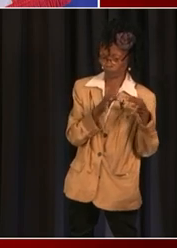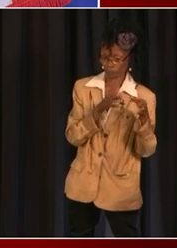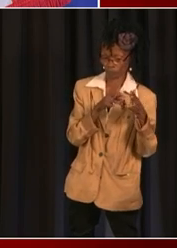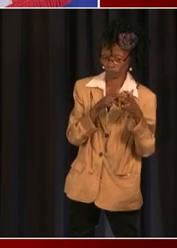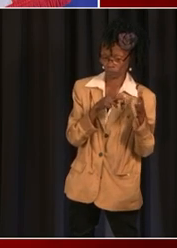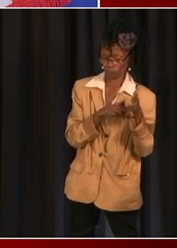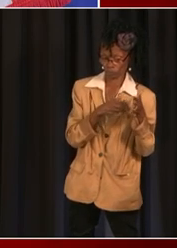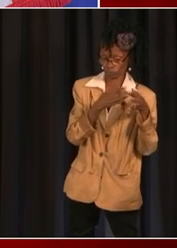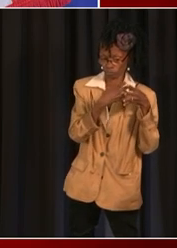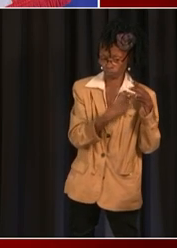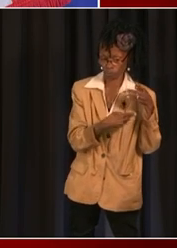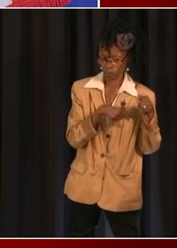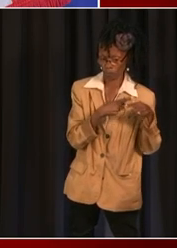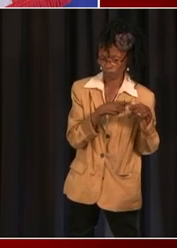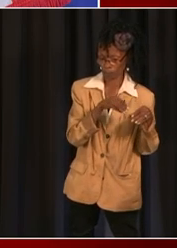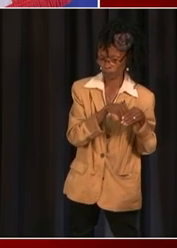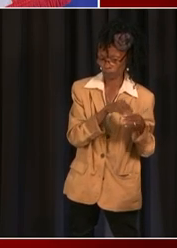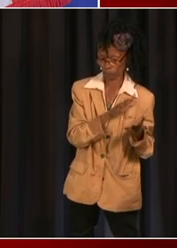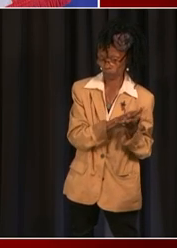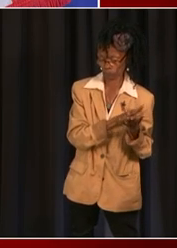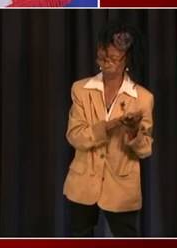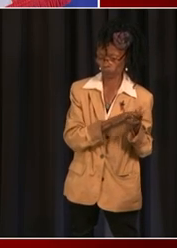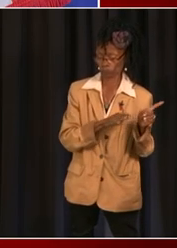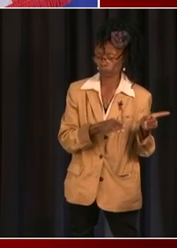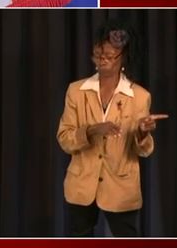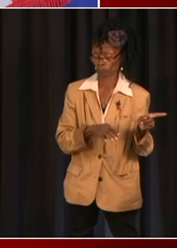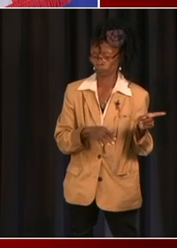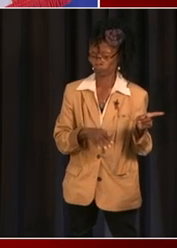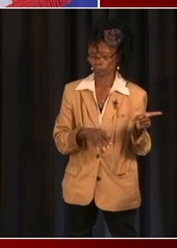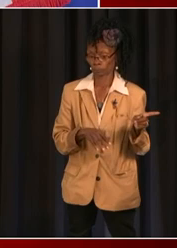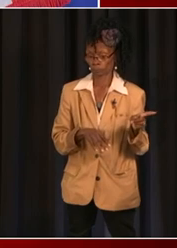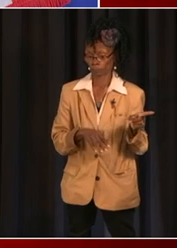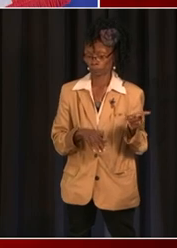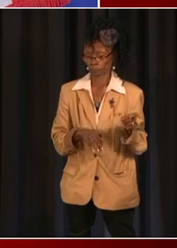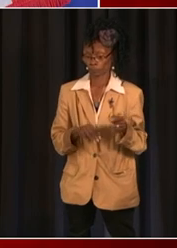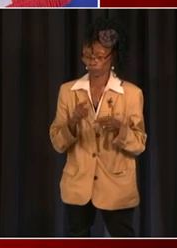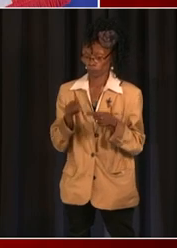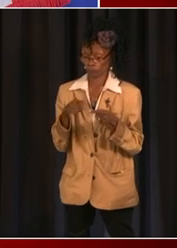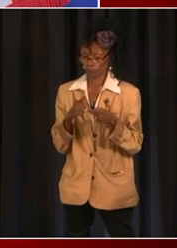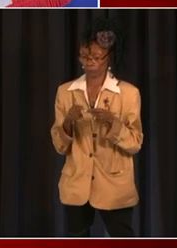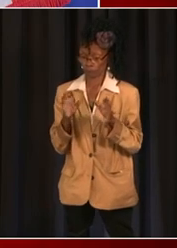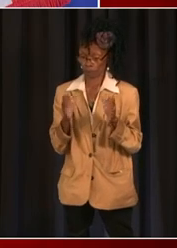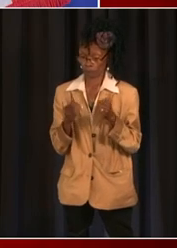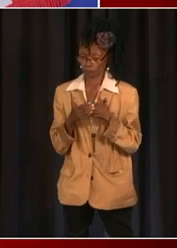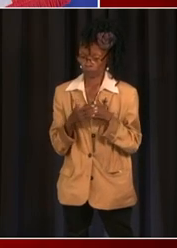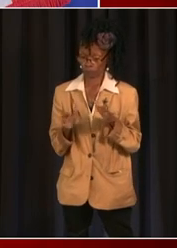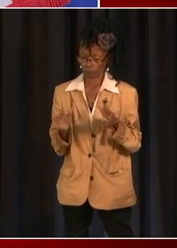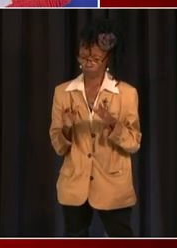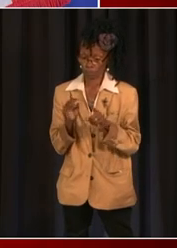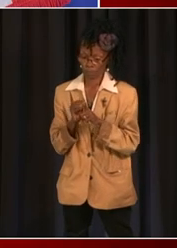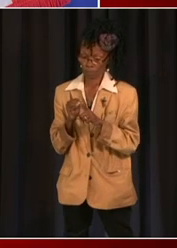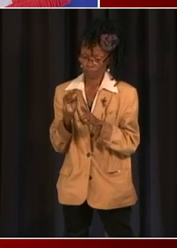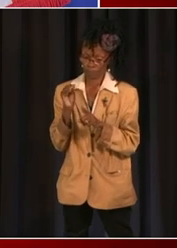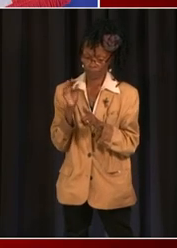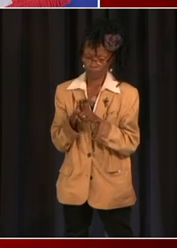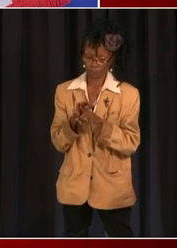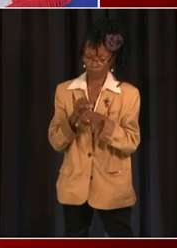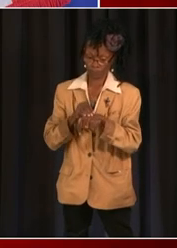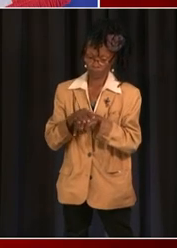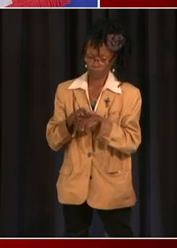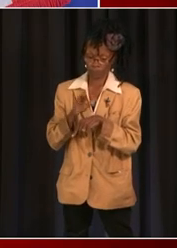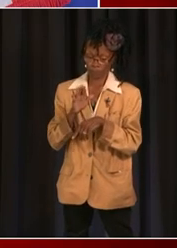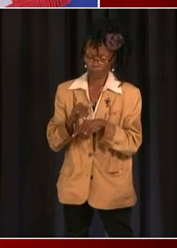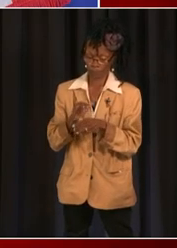in schools and when classrooms are affected, or if more than one classroom